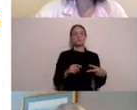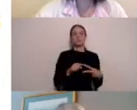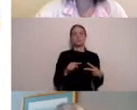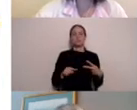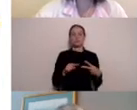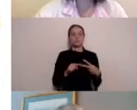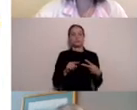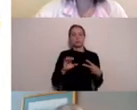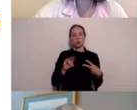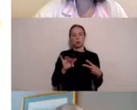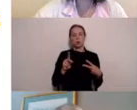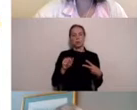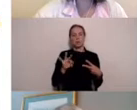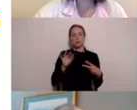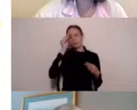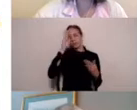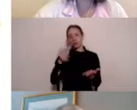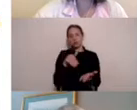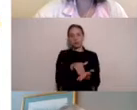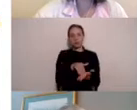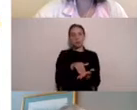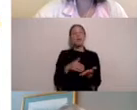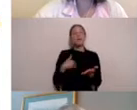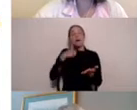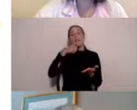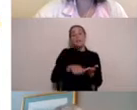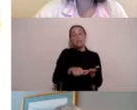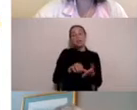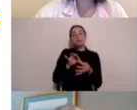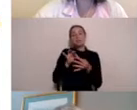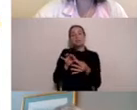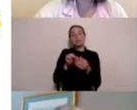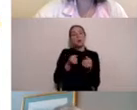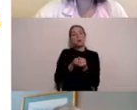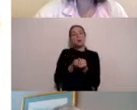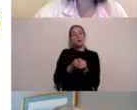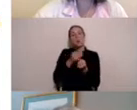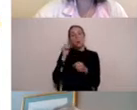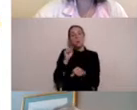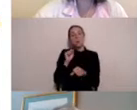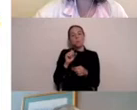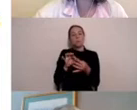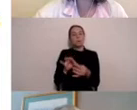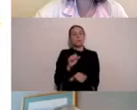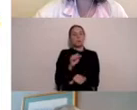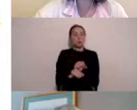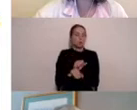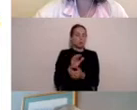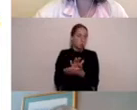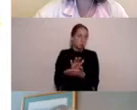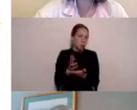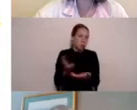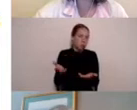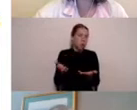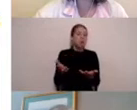that families can use with their employer or with their schools, and letters for families to share with healthcare providers, talking about